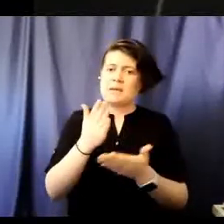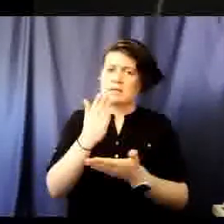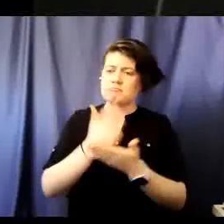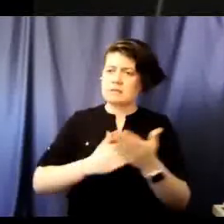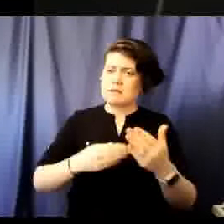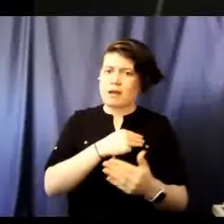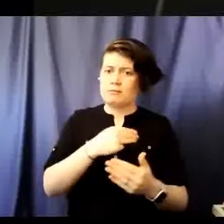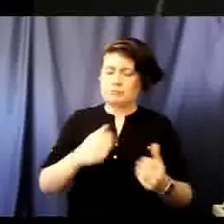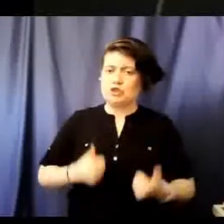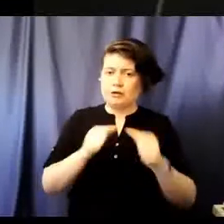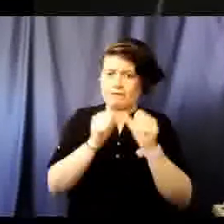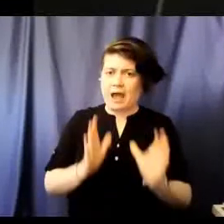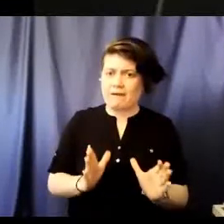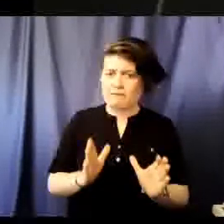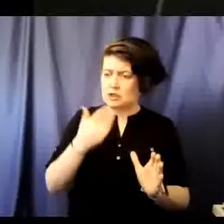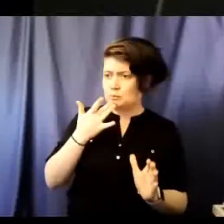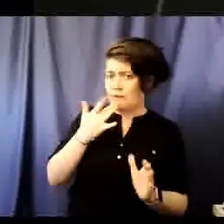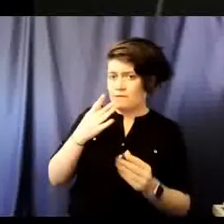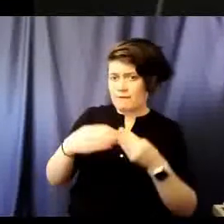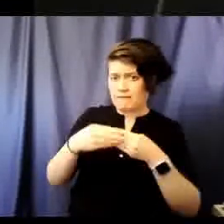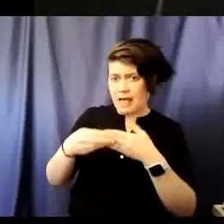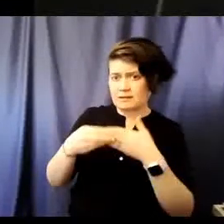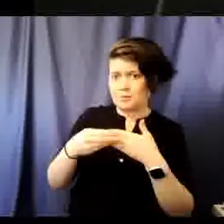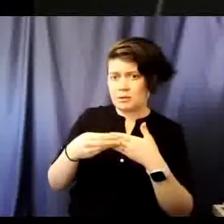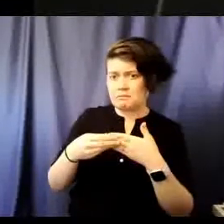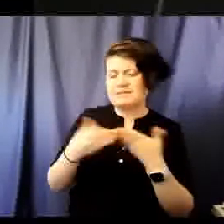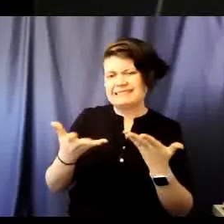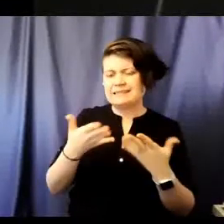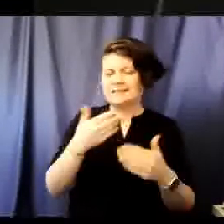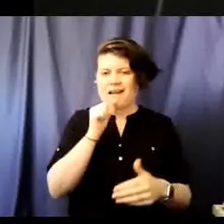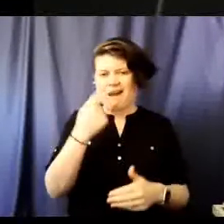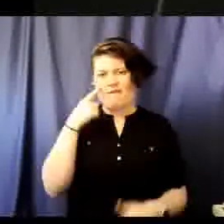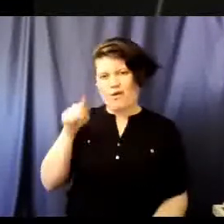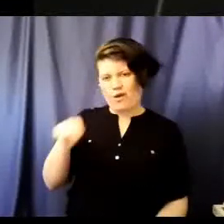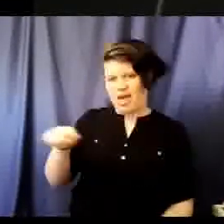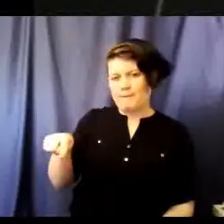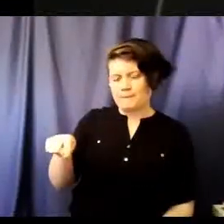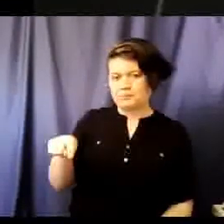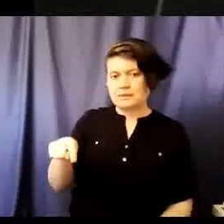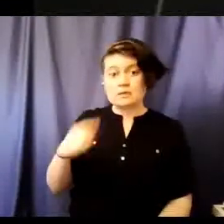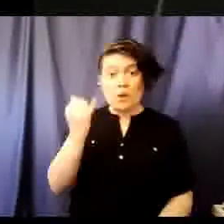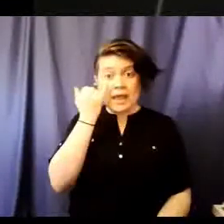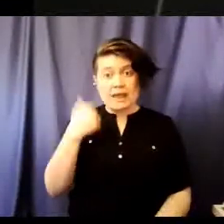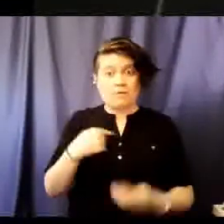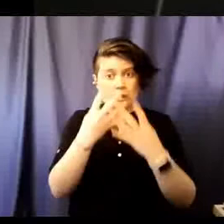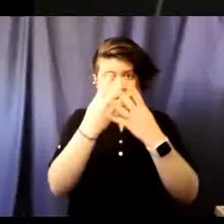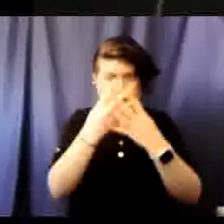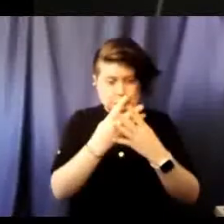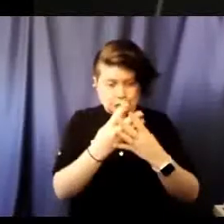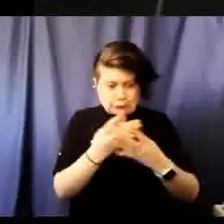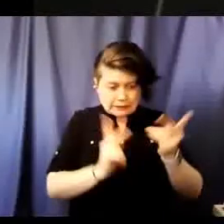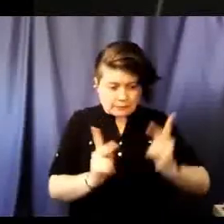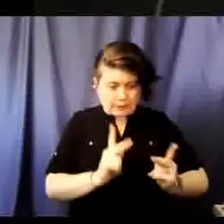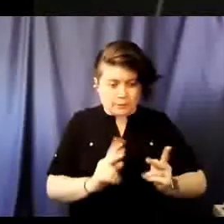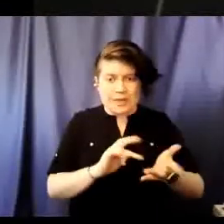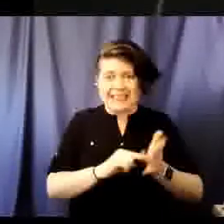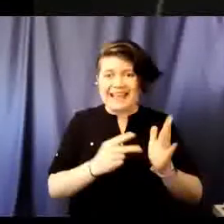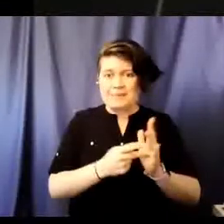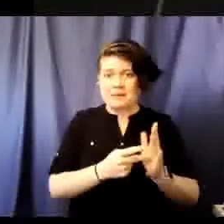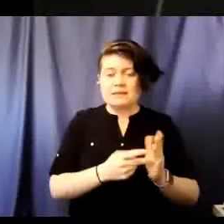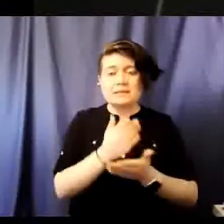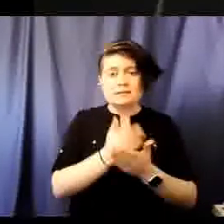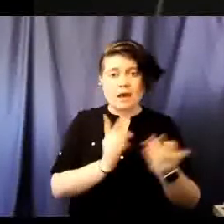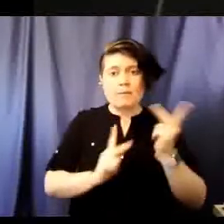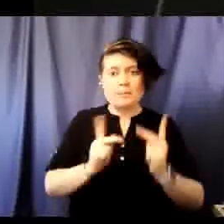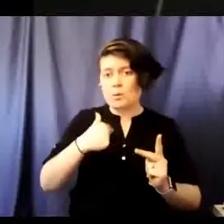flexibility. Additionally, if we're screening people into services, that ultimately means that we're screening people out of them.